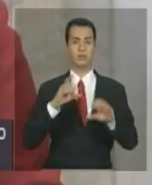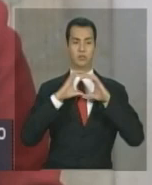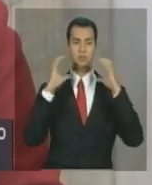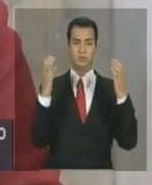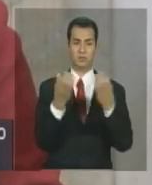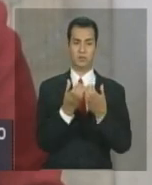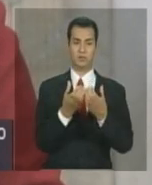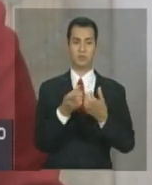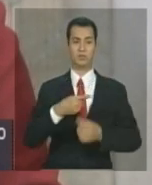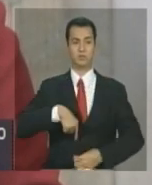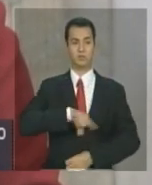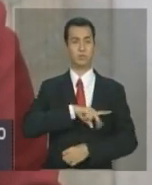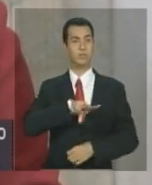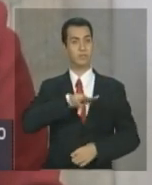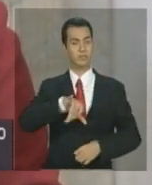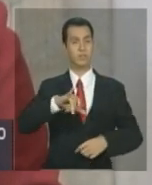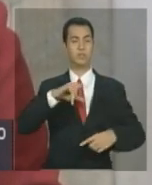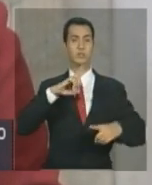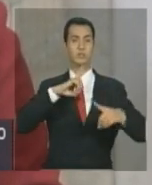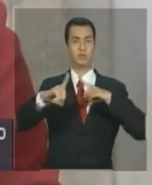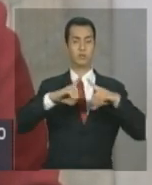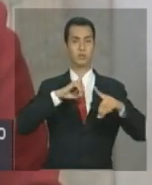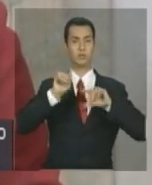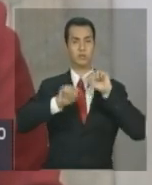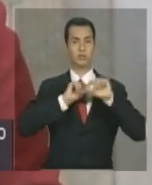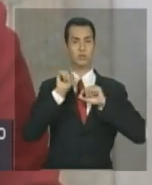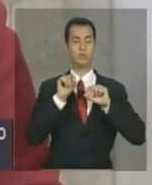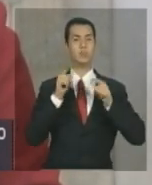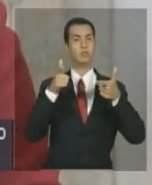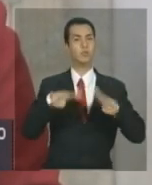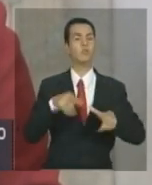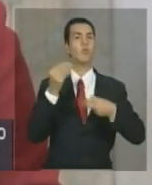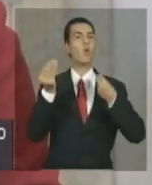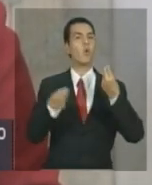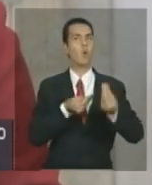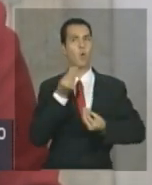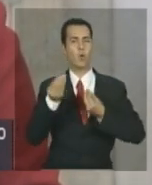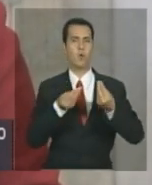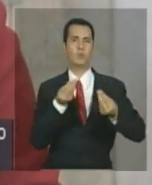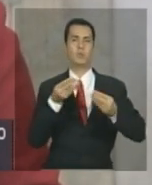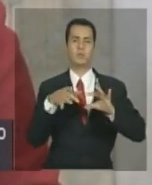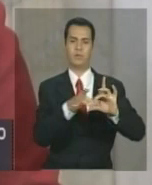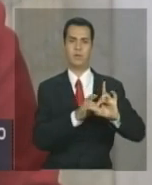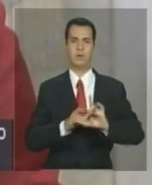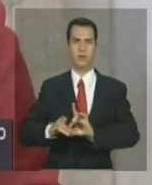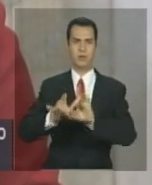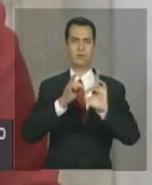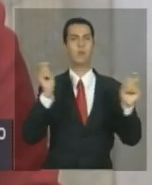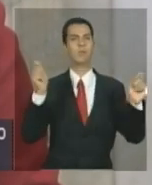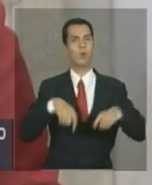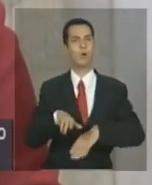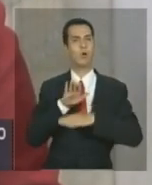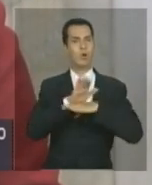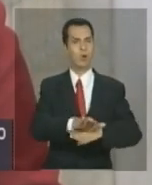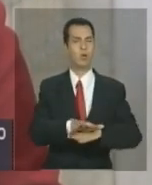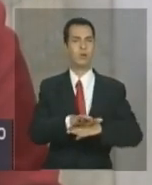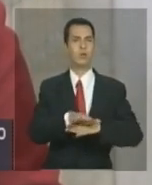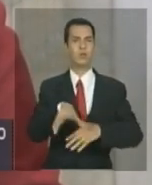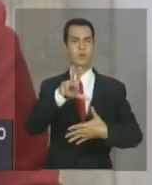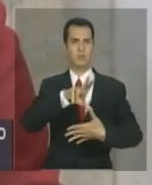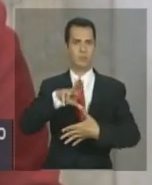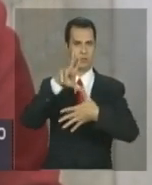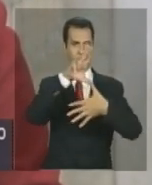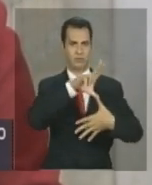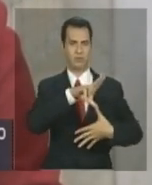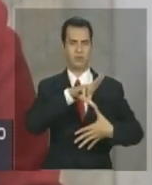discutir mais uma vez como a integração beneficia a América Latina. We will discuss in the upcoming summit meeting of the Americas